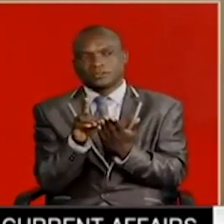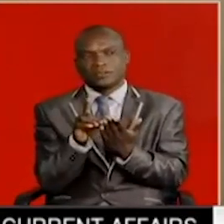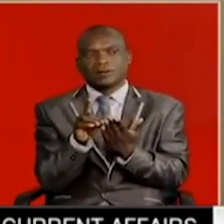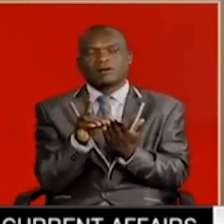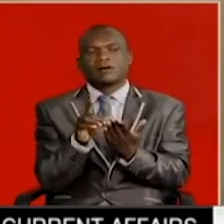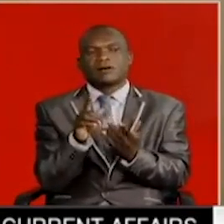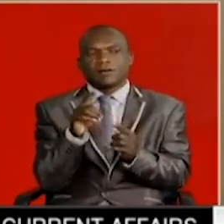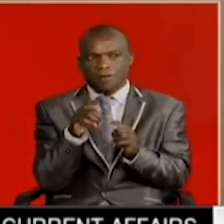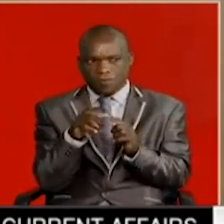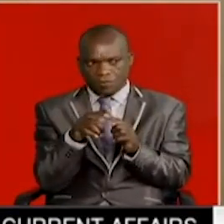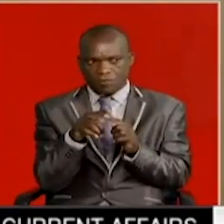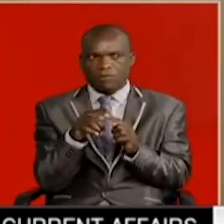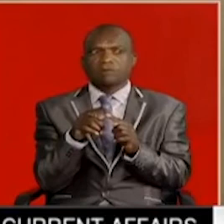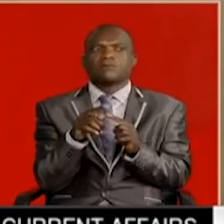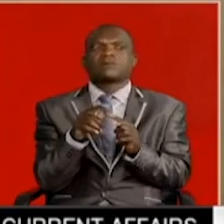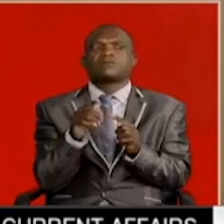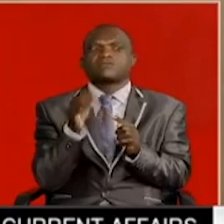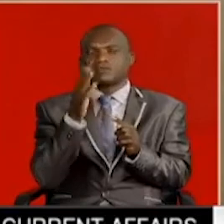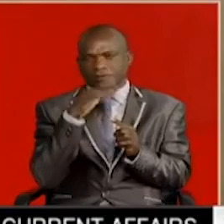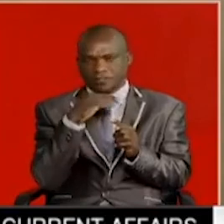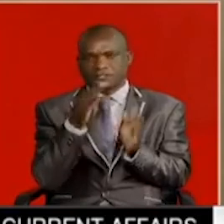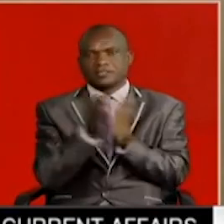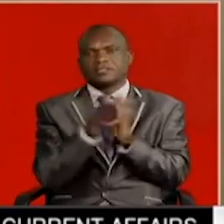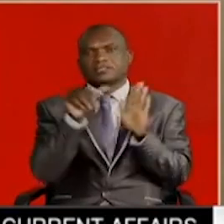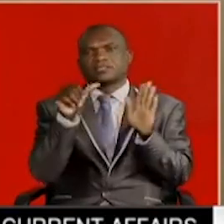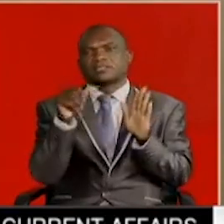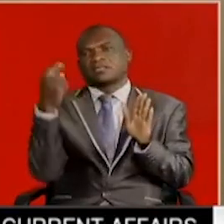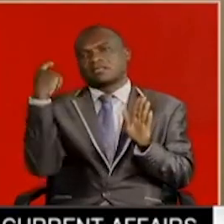and with this, we finished on the 16th.